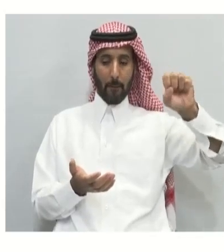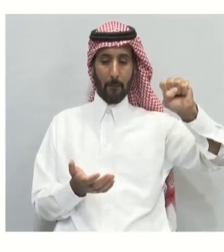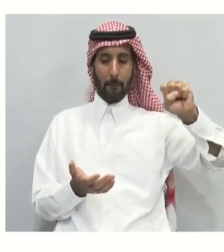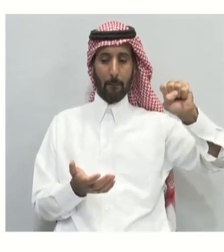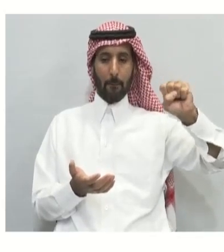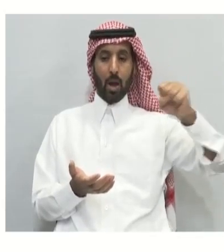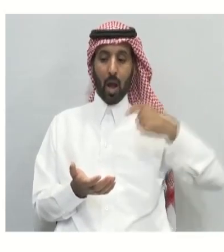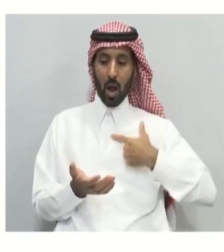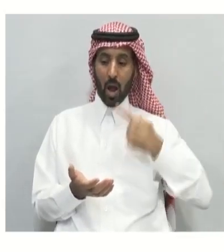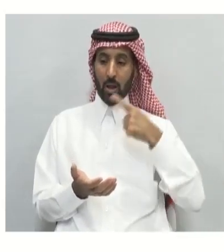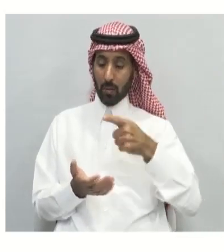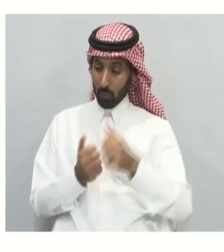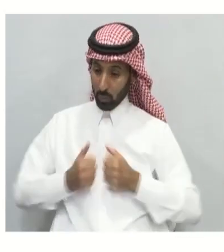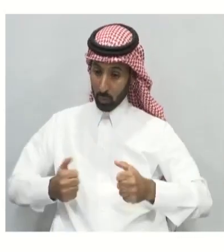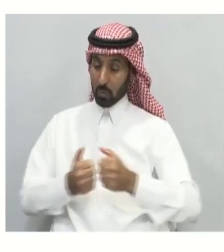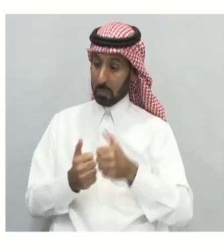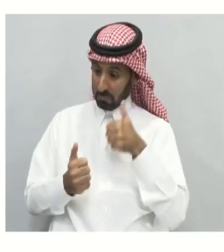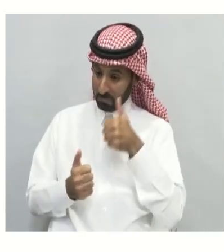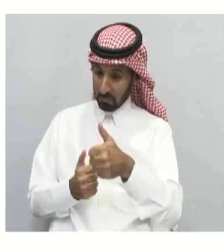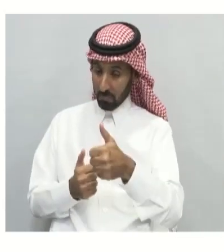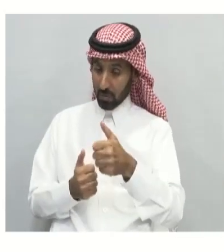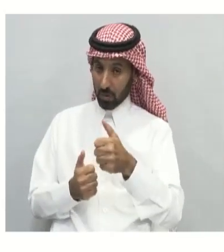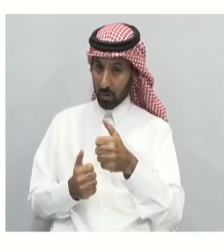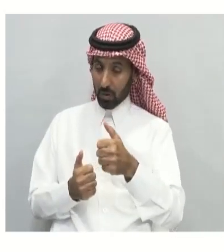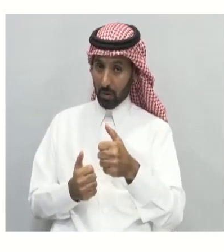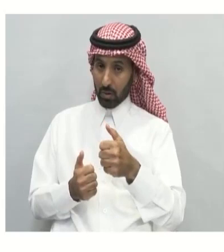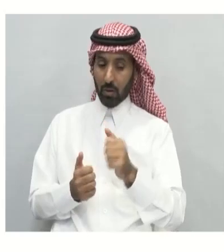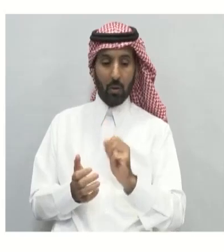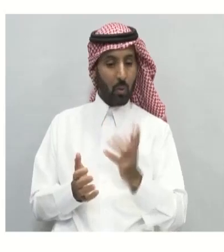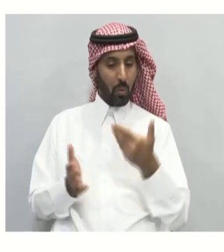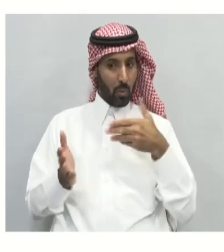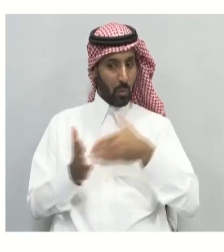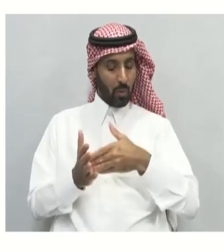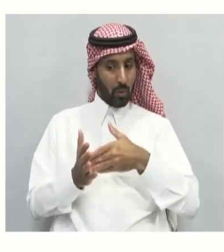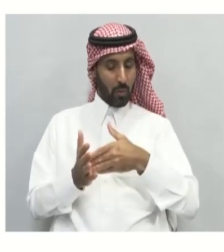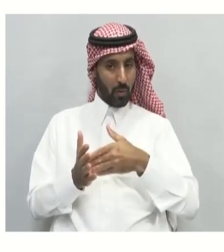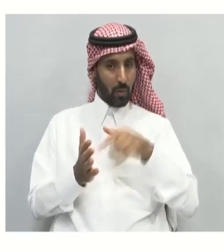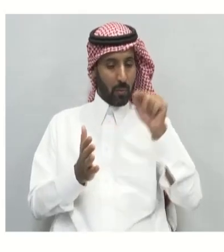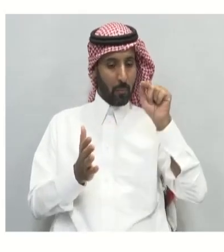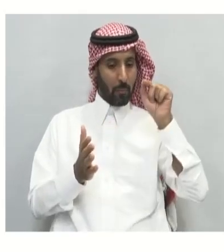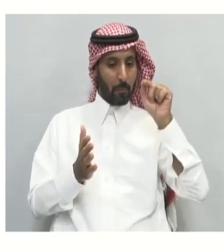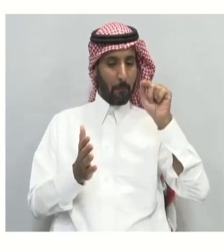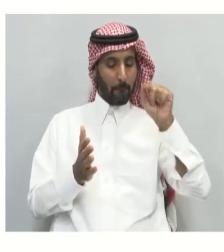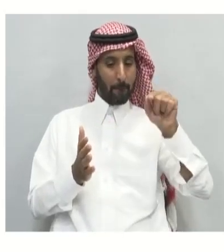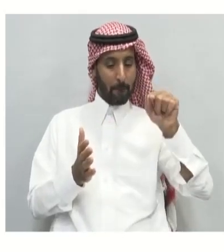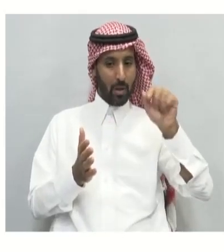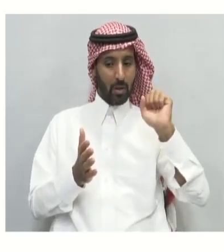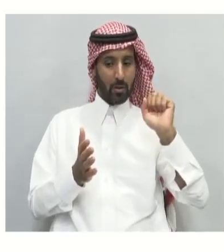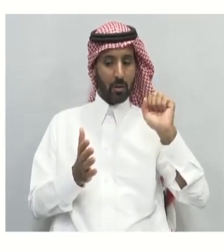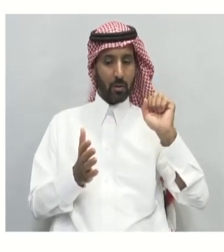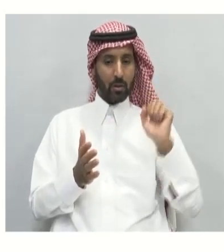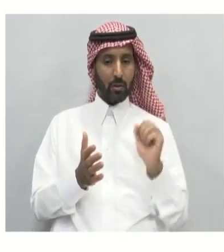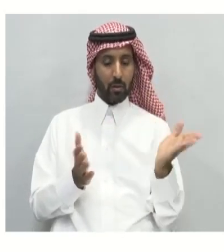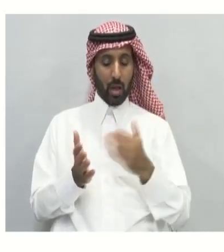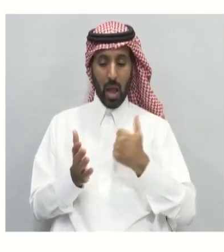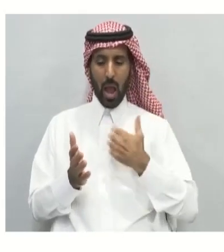I hope you and your family are doing well. It finished with, well, we ended up with a full stop.